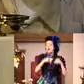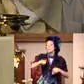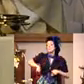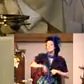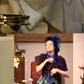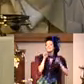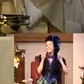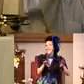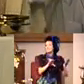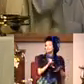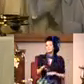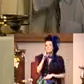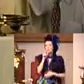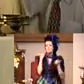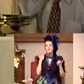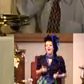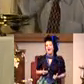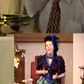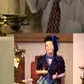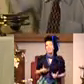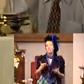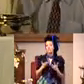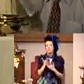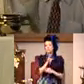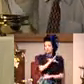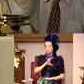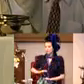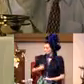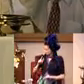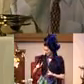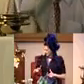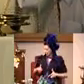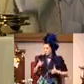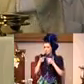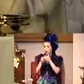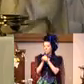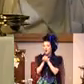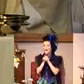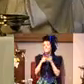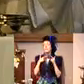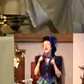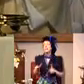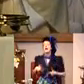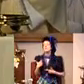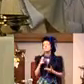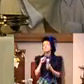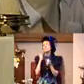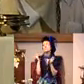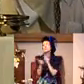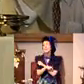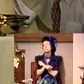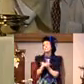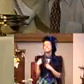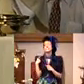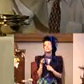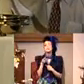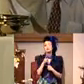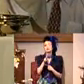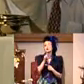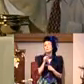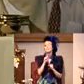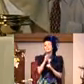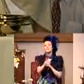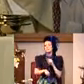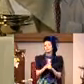in Christ. Amen. This is a living prayer. My life has been transformed for the 20 years I've been a part of the MCC